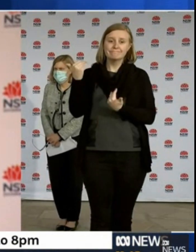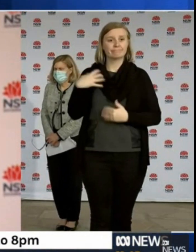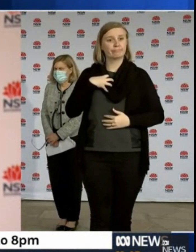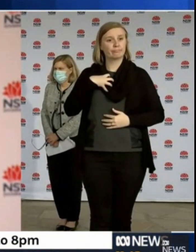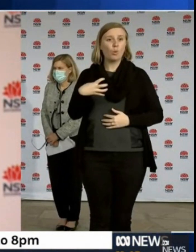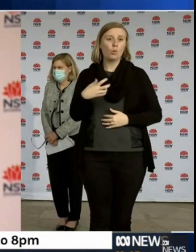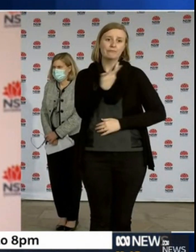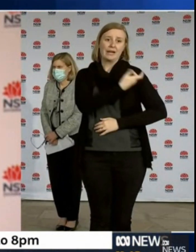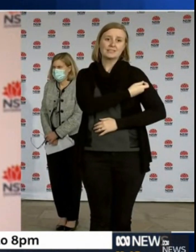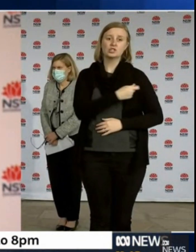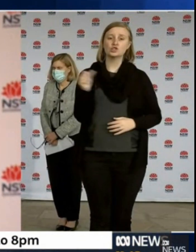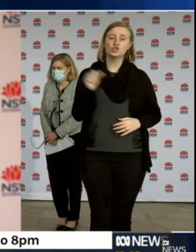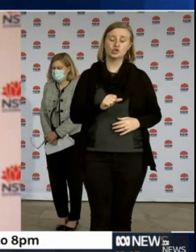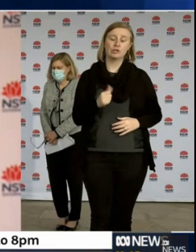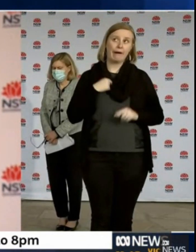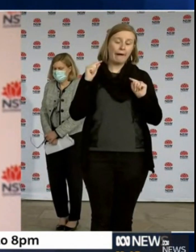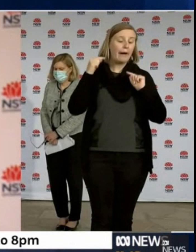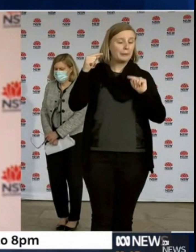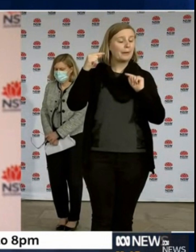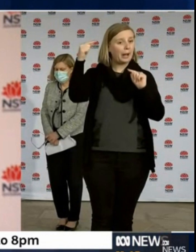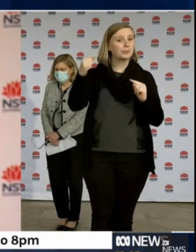given to those vaccines coming our way.